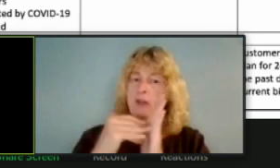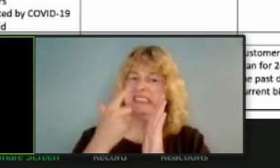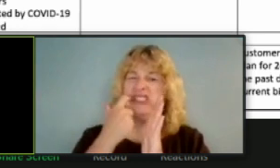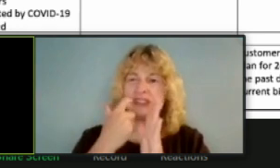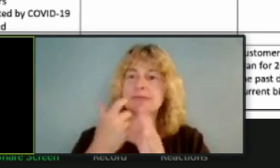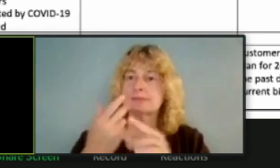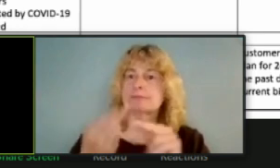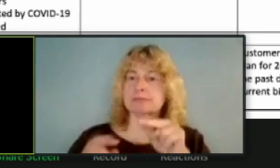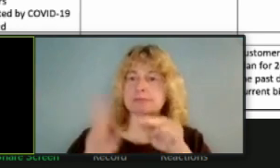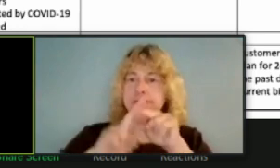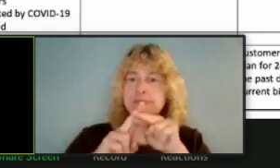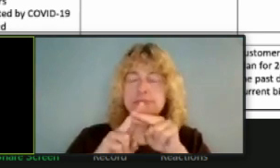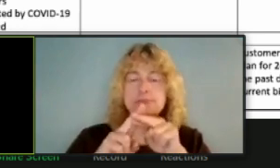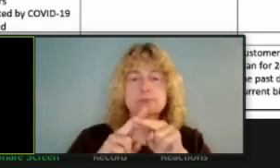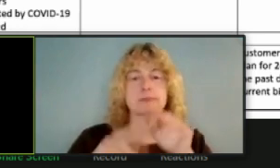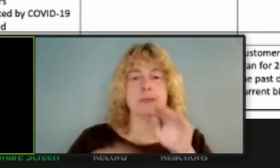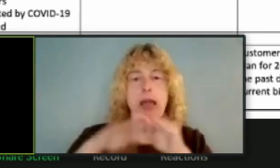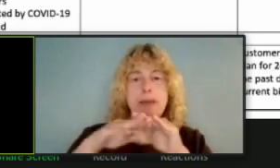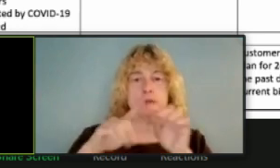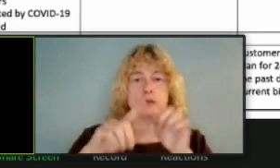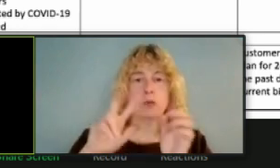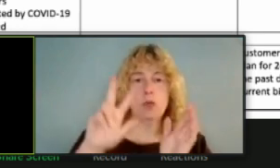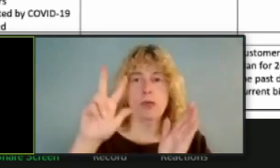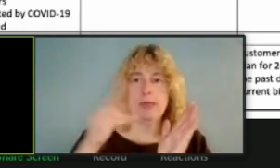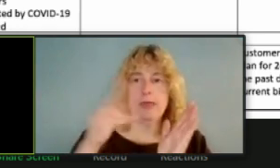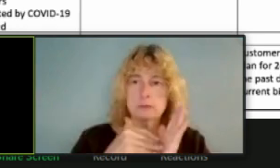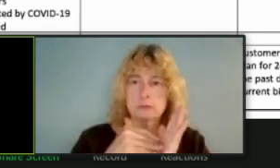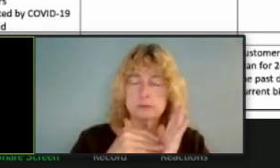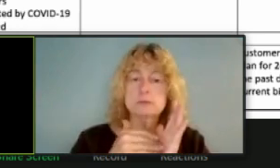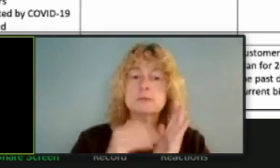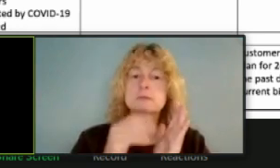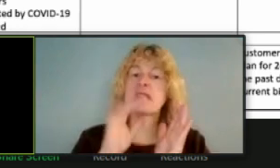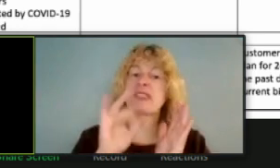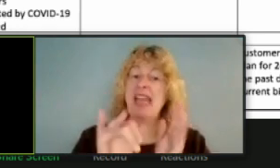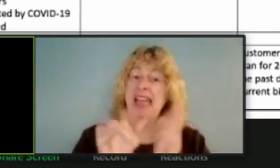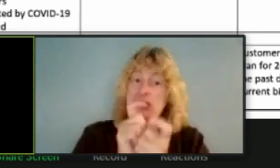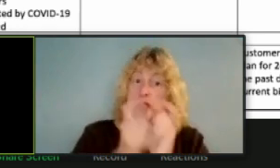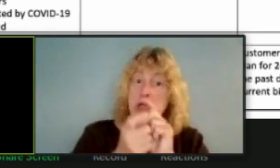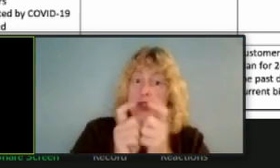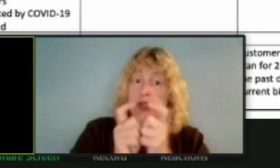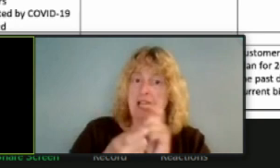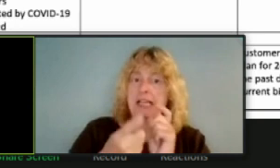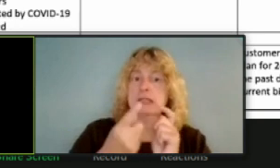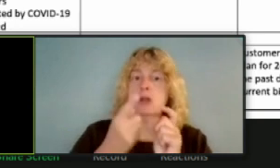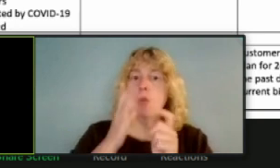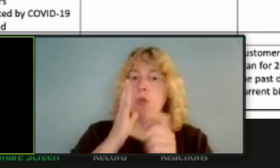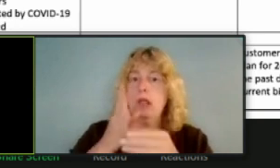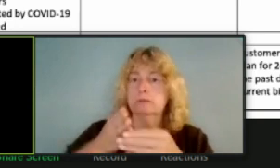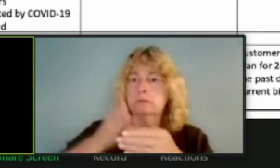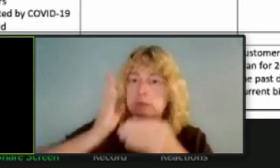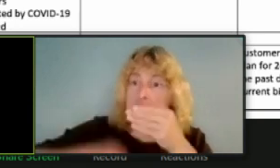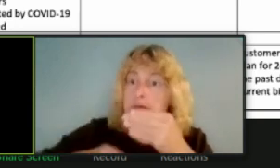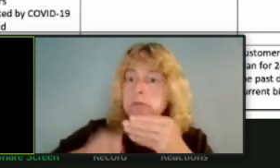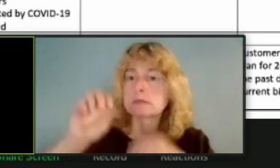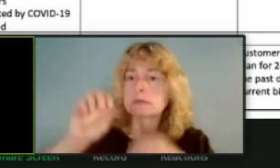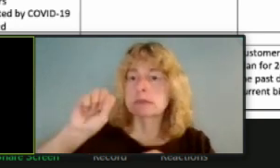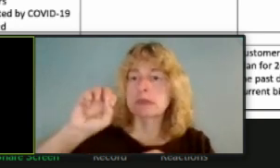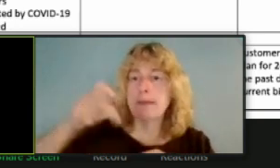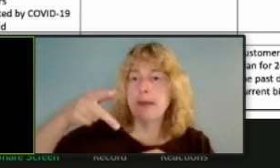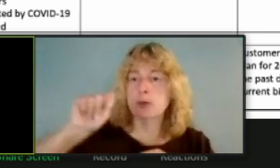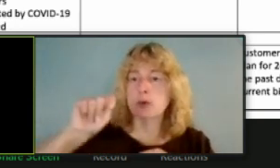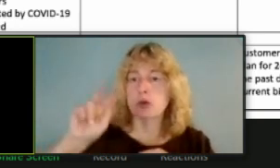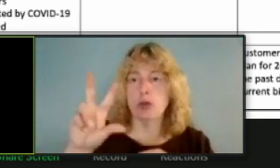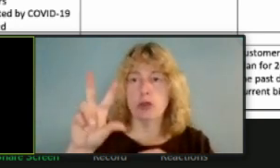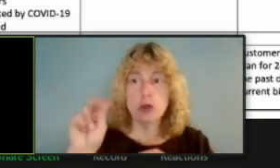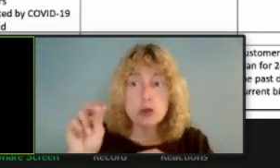Both of these that I just spoke about, these changes in these rules and the guidelines, expires September 30th. So